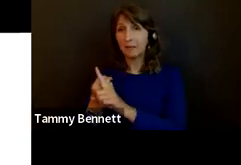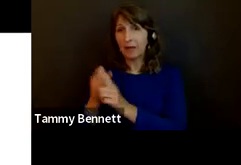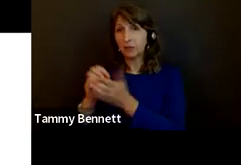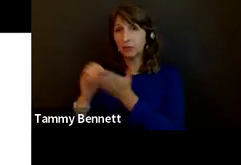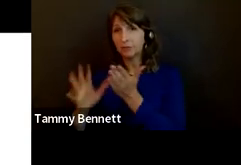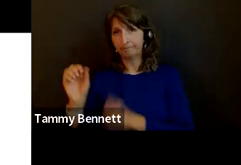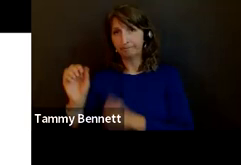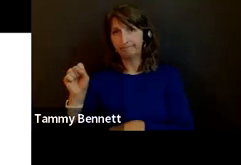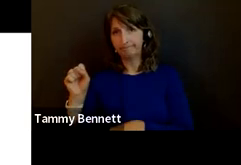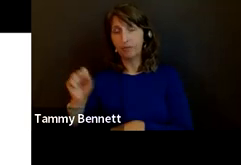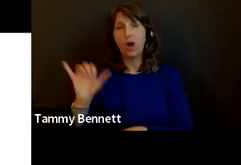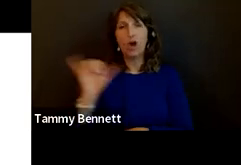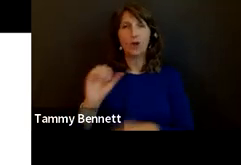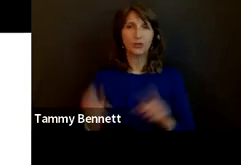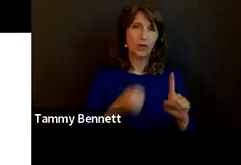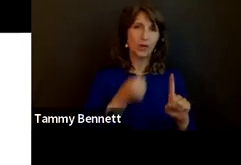need support as well.